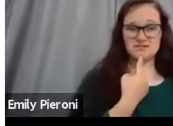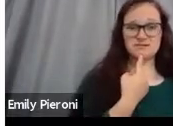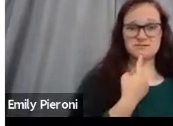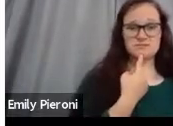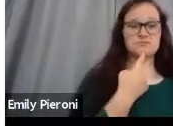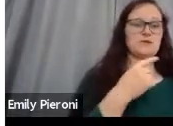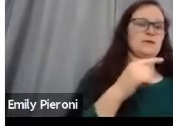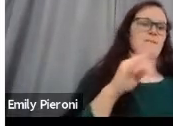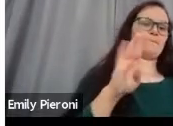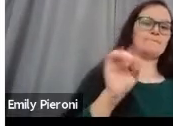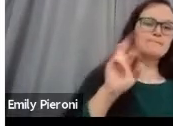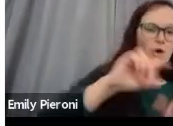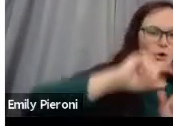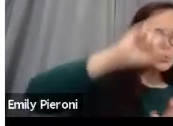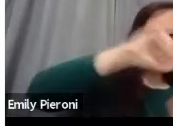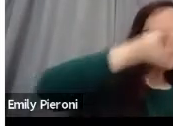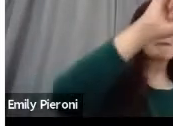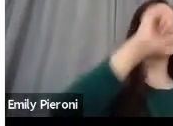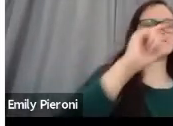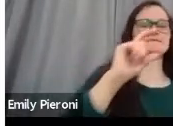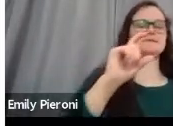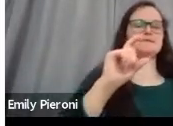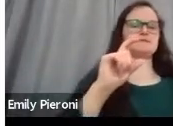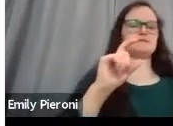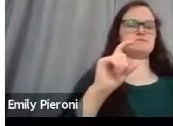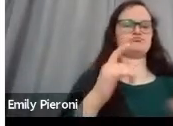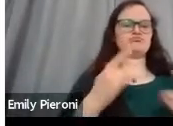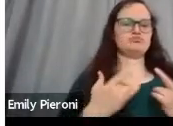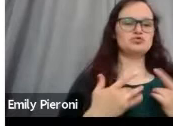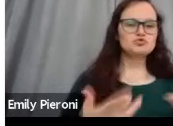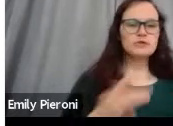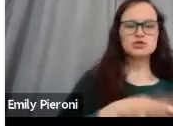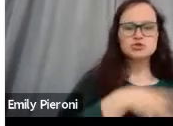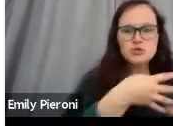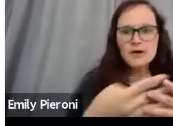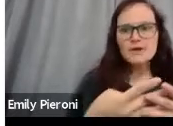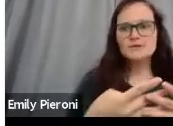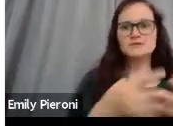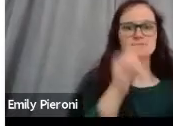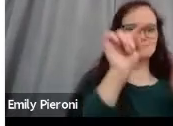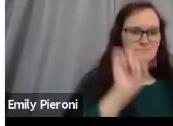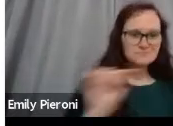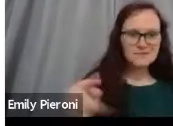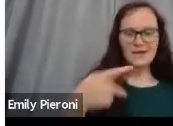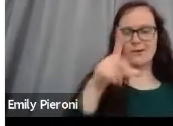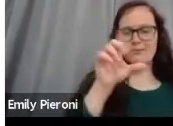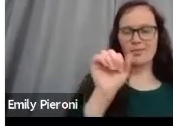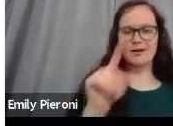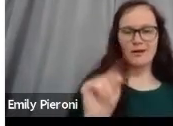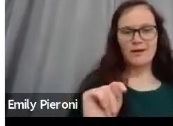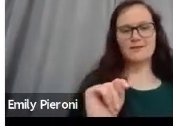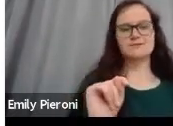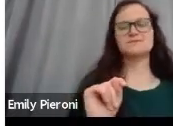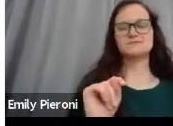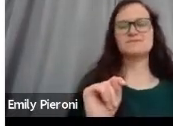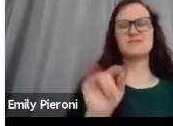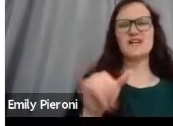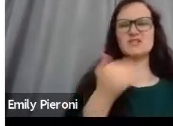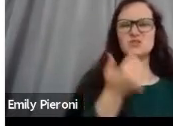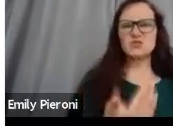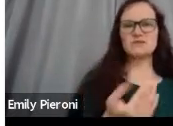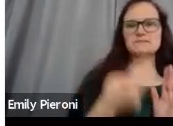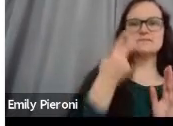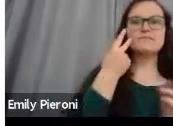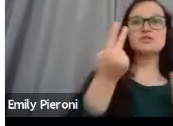scatter plots, correlation matrices, all of these are good ways of getting the data, visualizing the